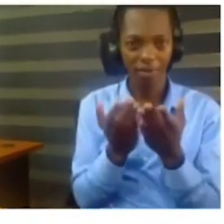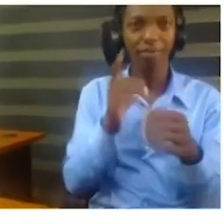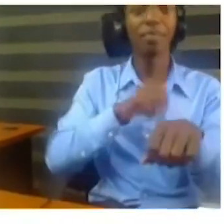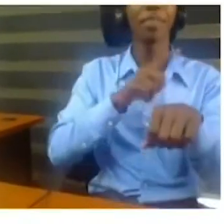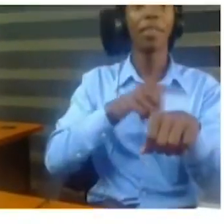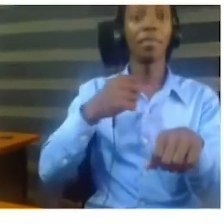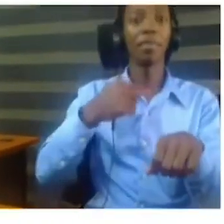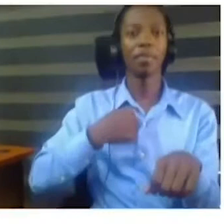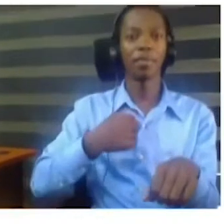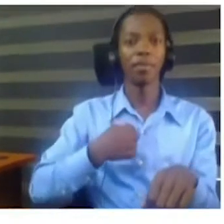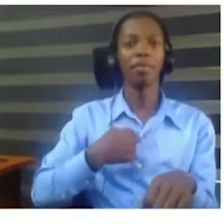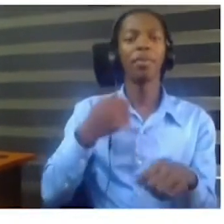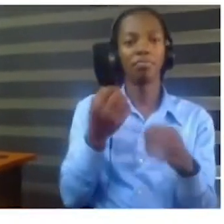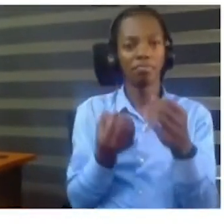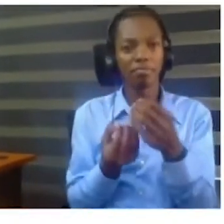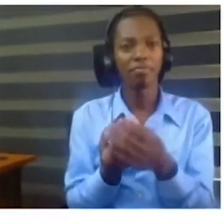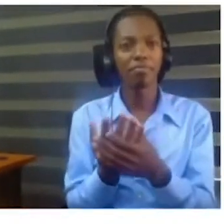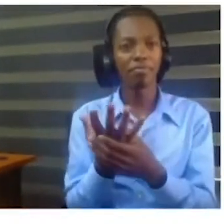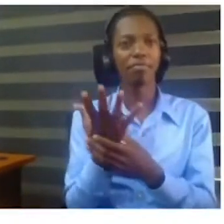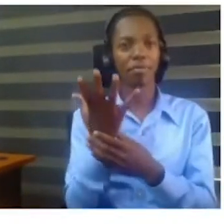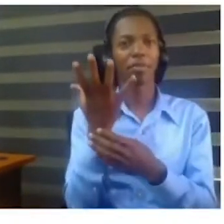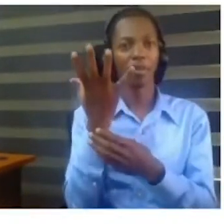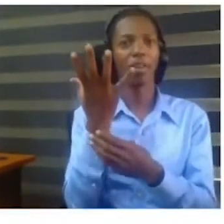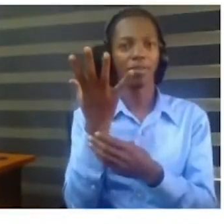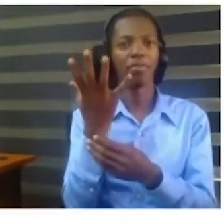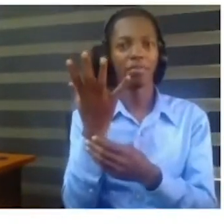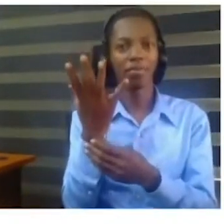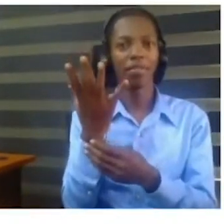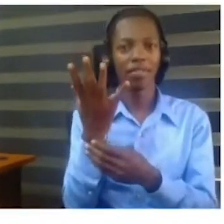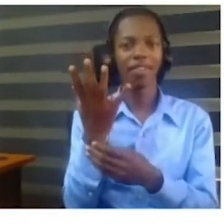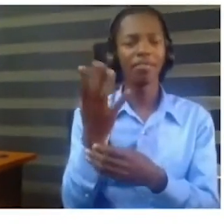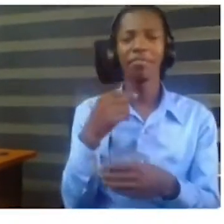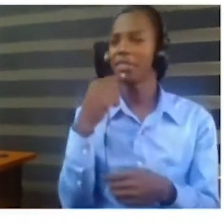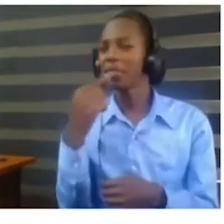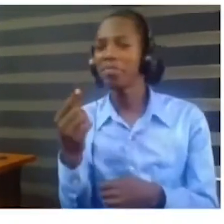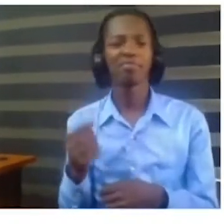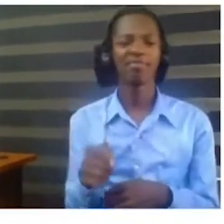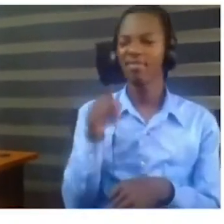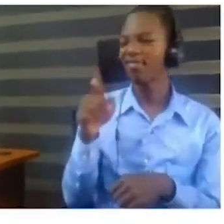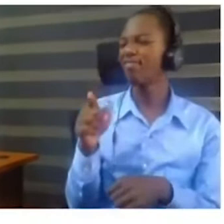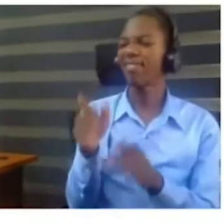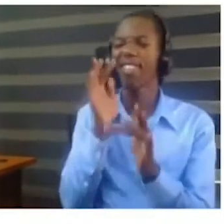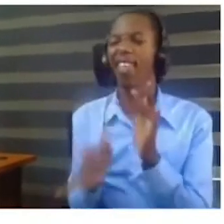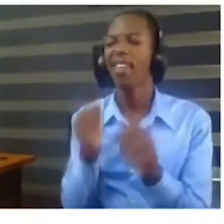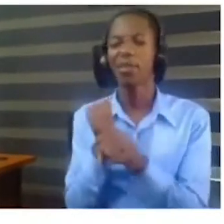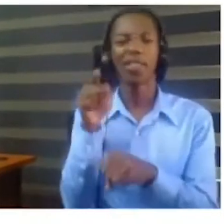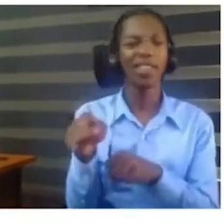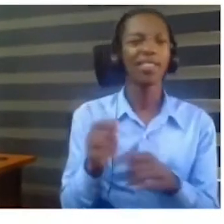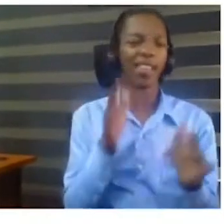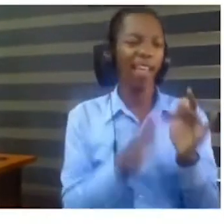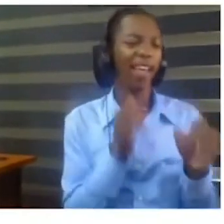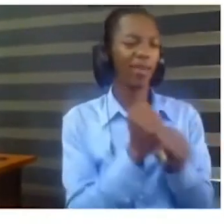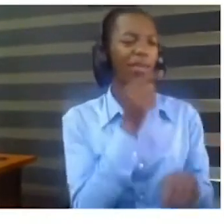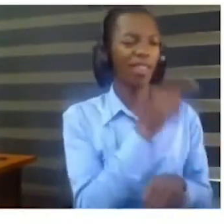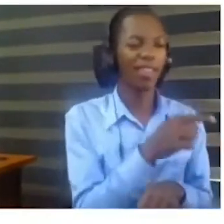was told, oh, you can't do this, you can't do that. And physical